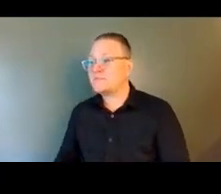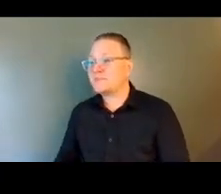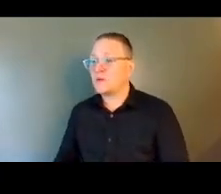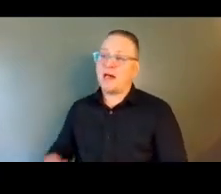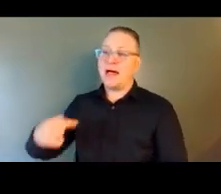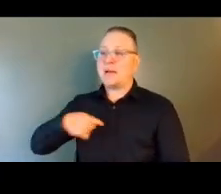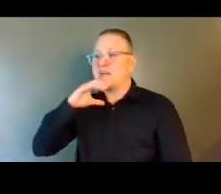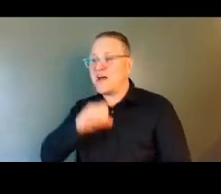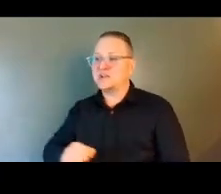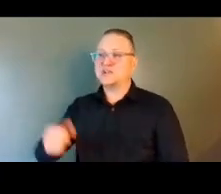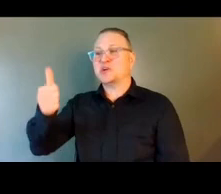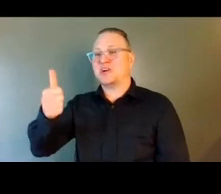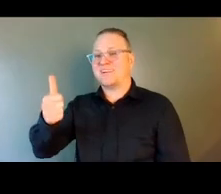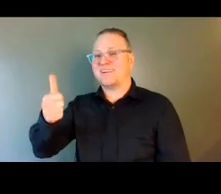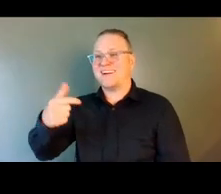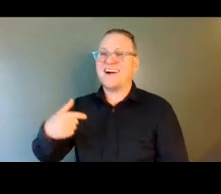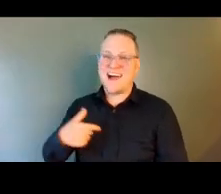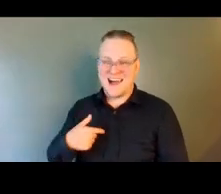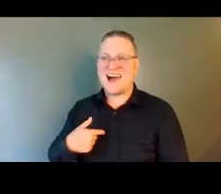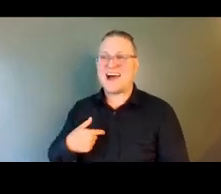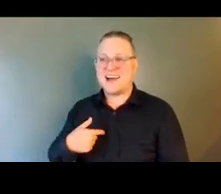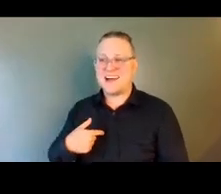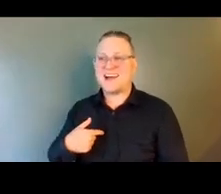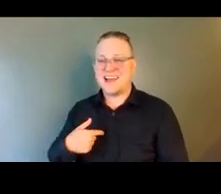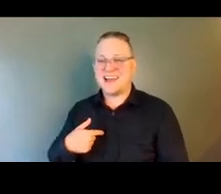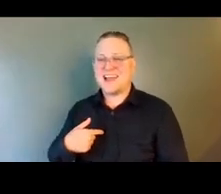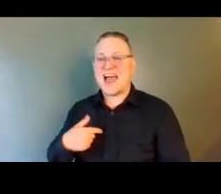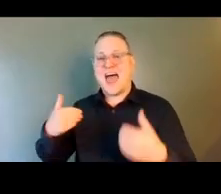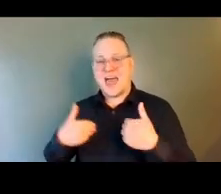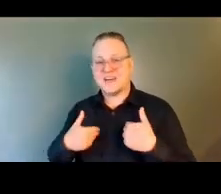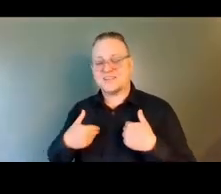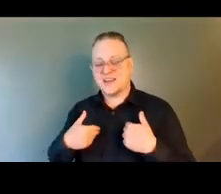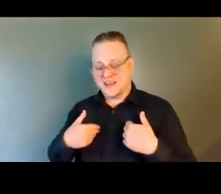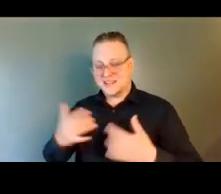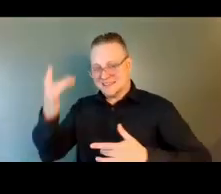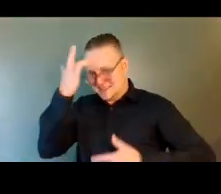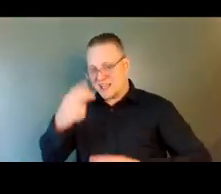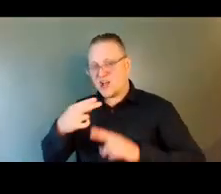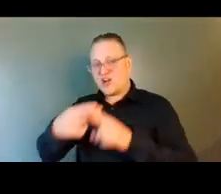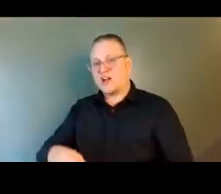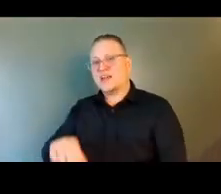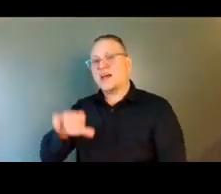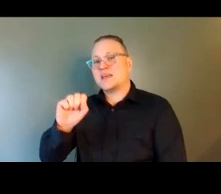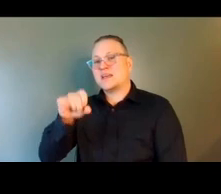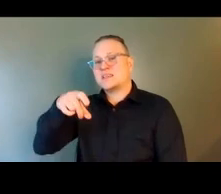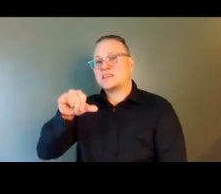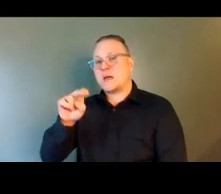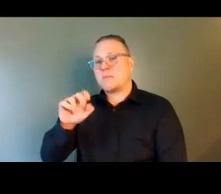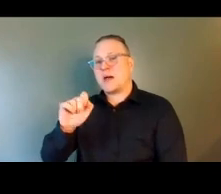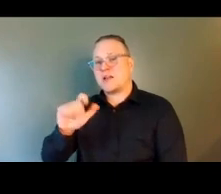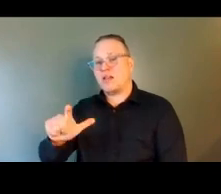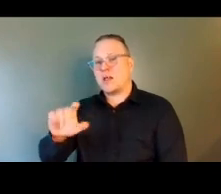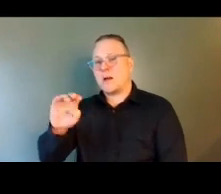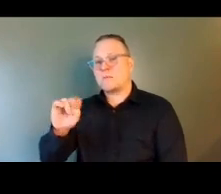the elder, and also I have a condition called spinal muscular atrophy, and it's a progressive